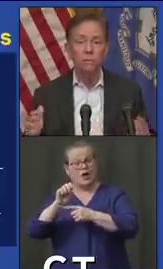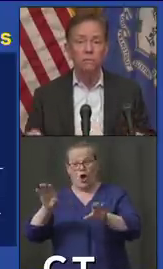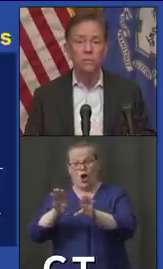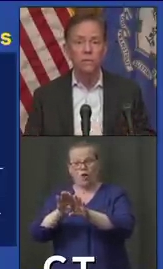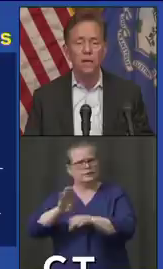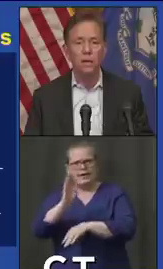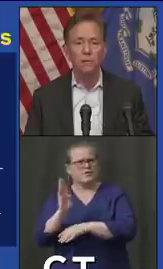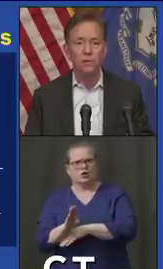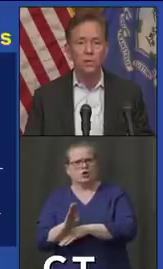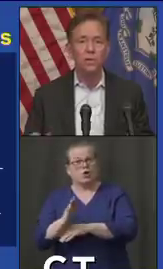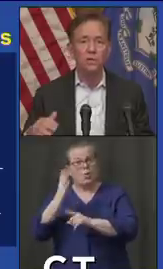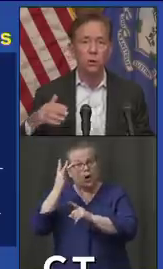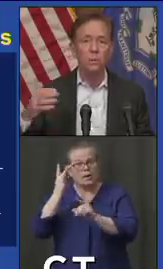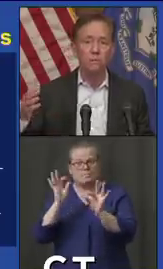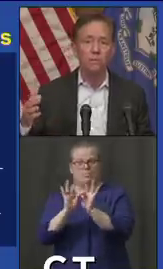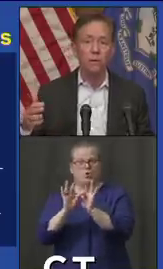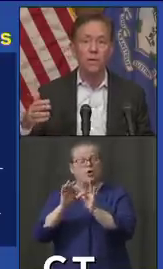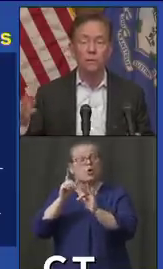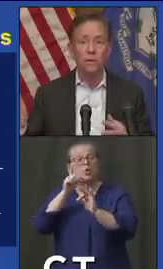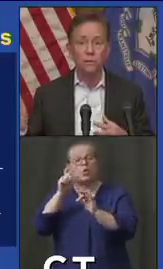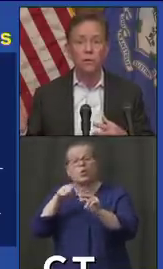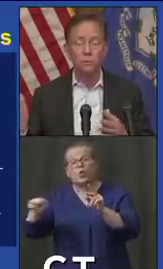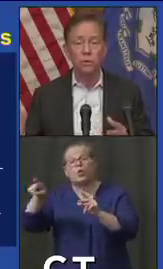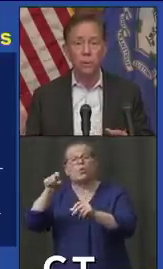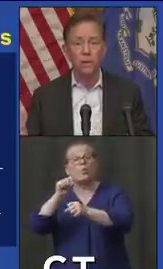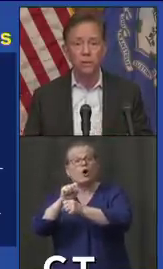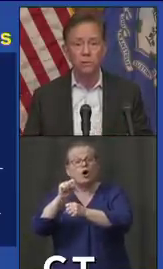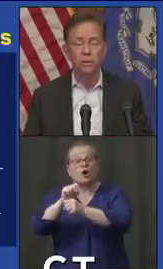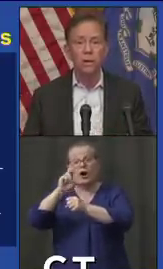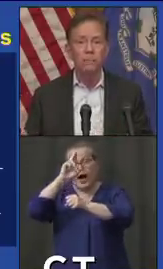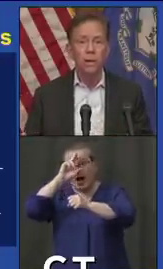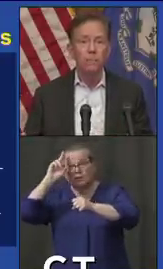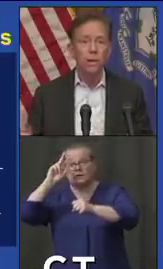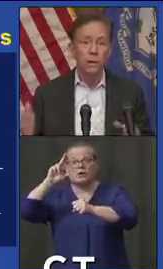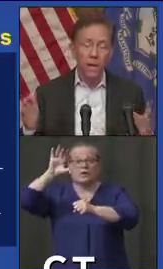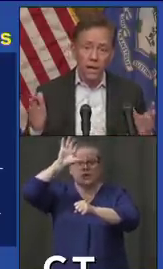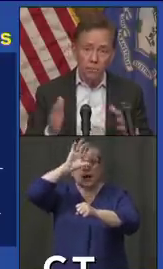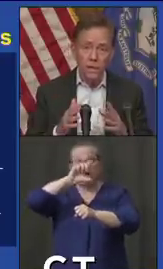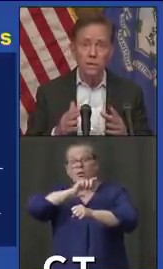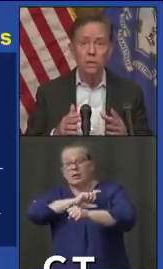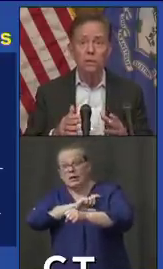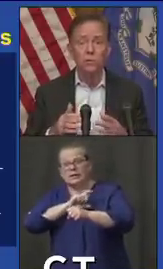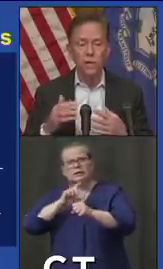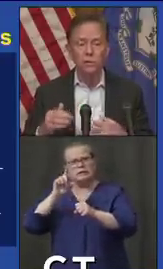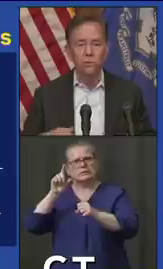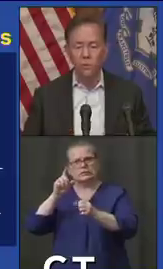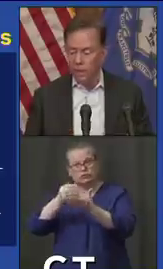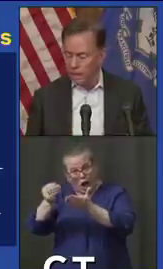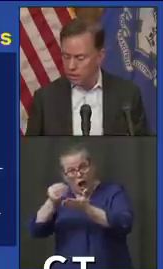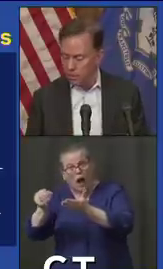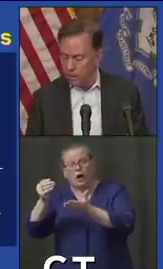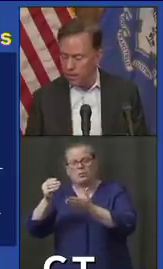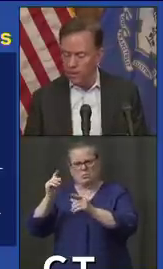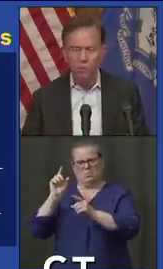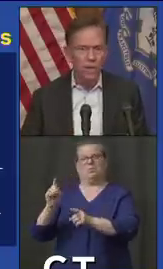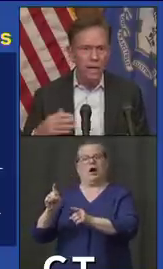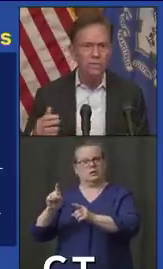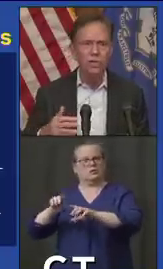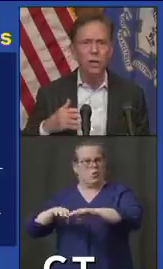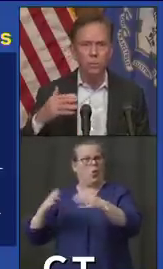those daycare facilities open for at least for the first responders. But a lot of them did close down due to lack of